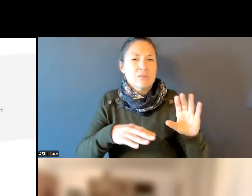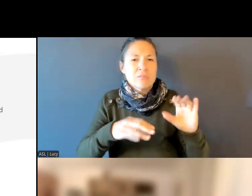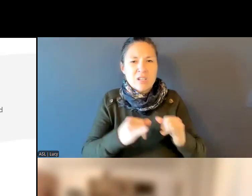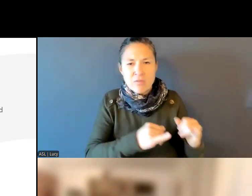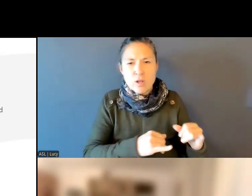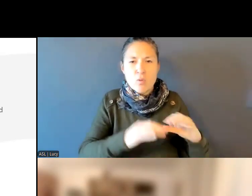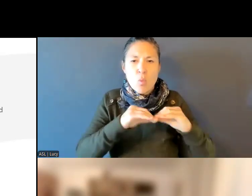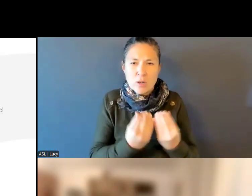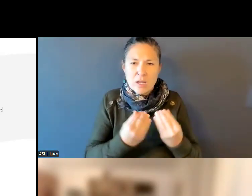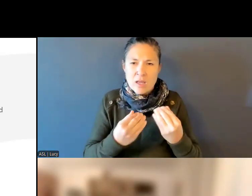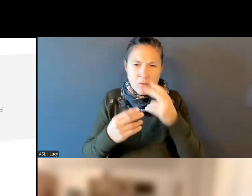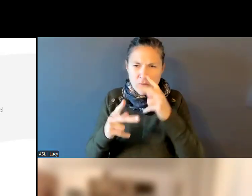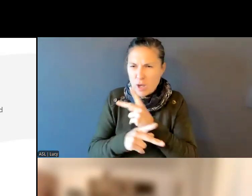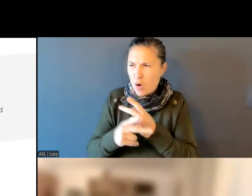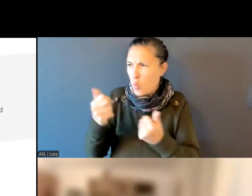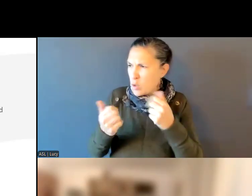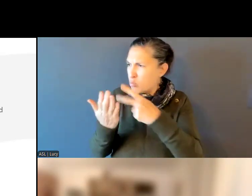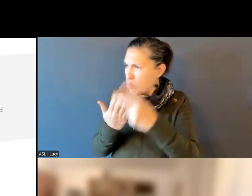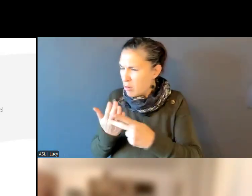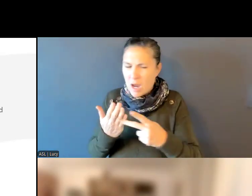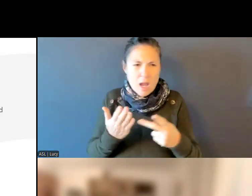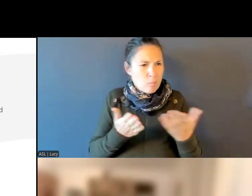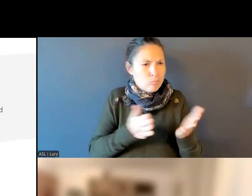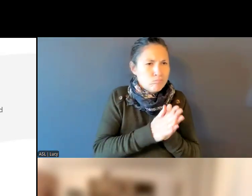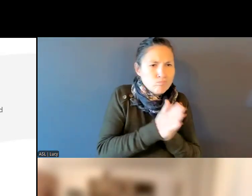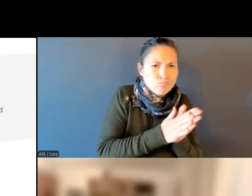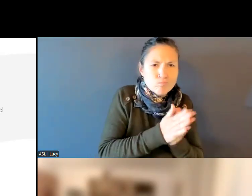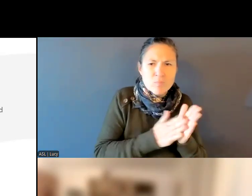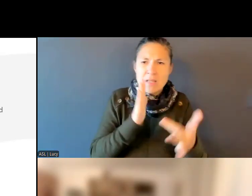various programs and incentives and technologies available for